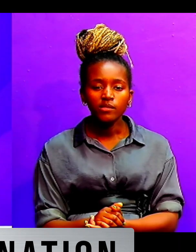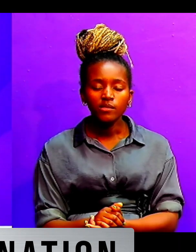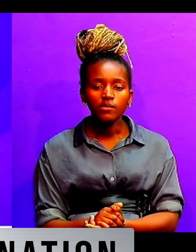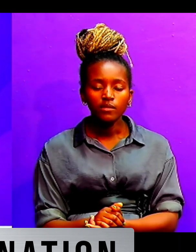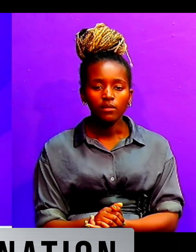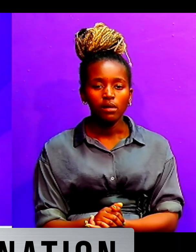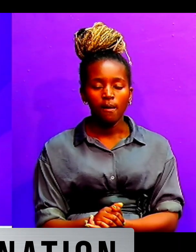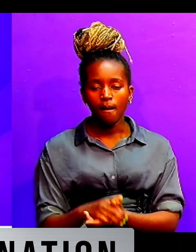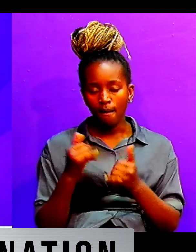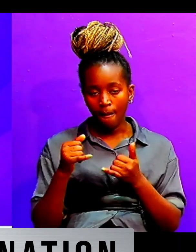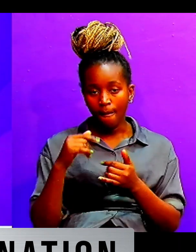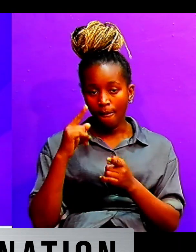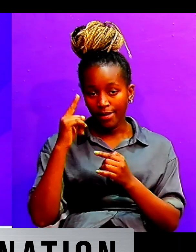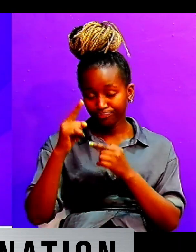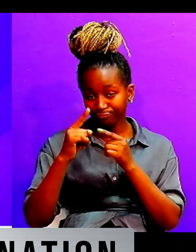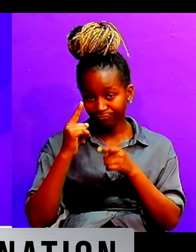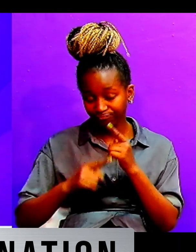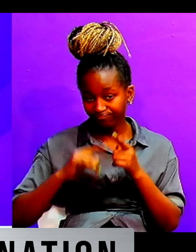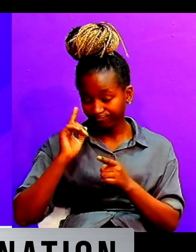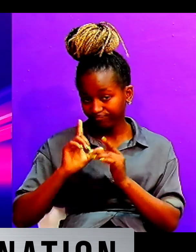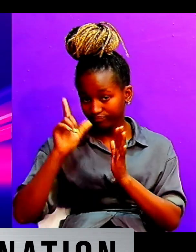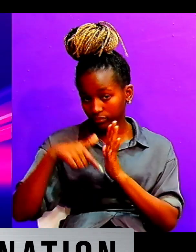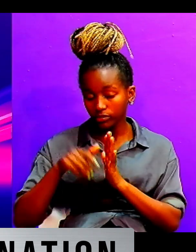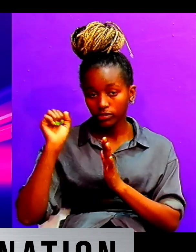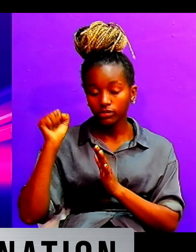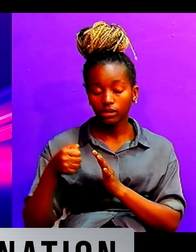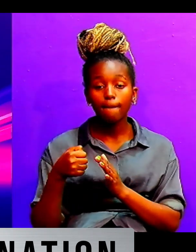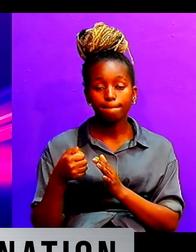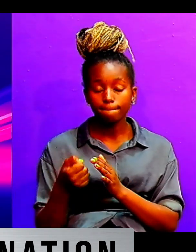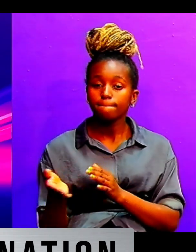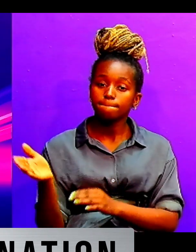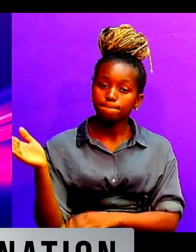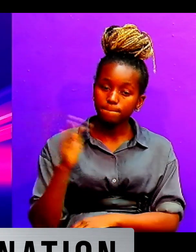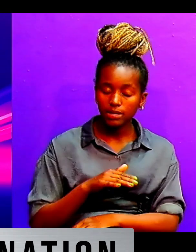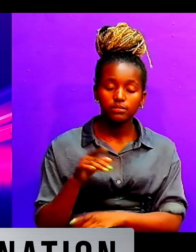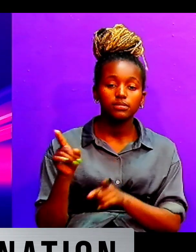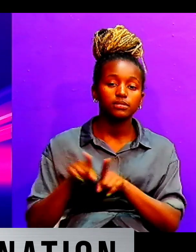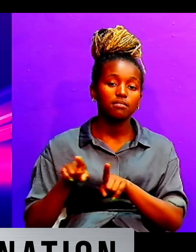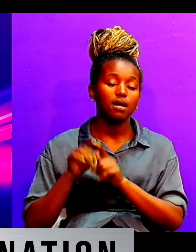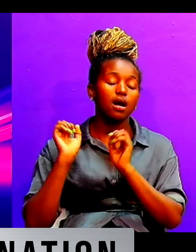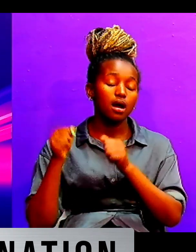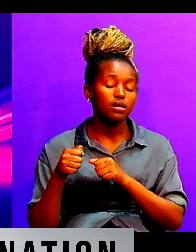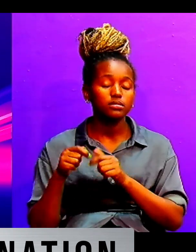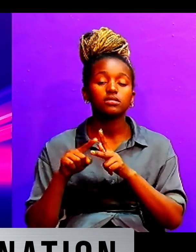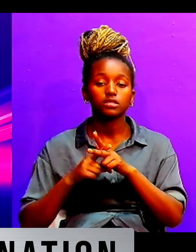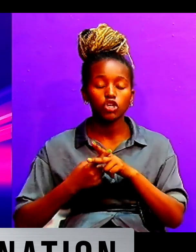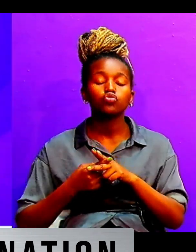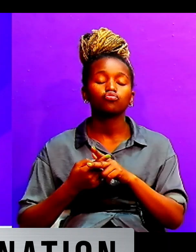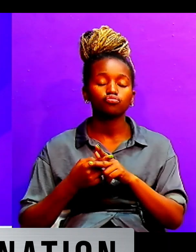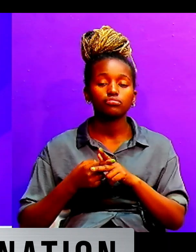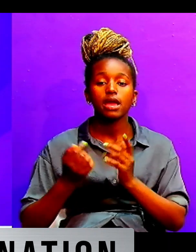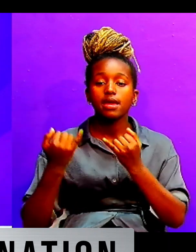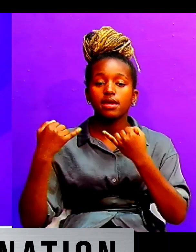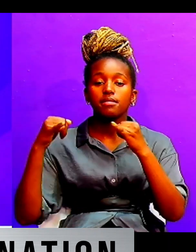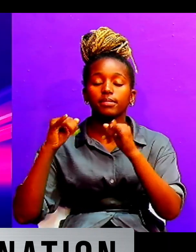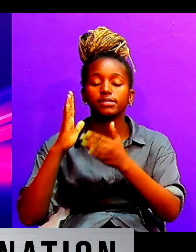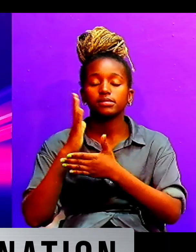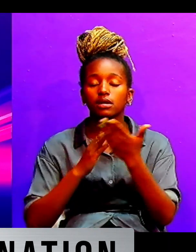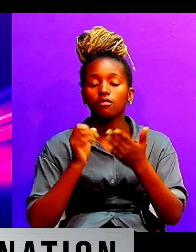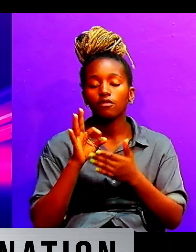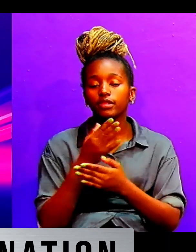its ascension to have realized some wins. And these wins can be done